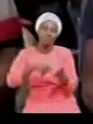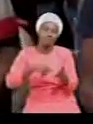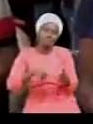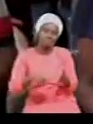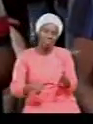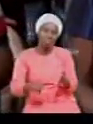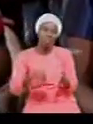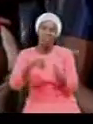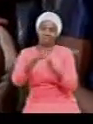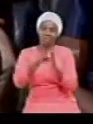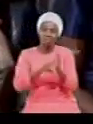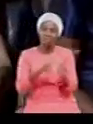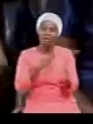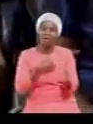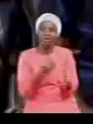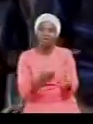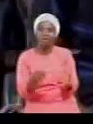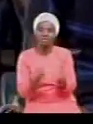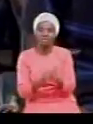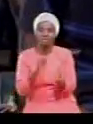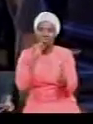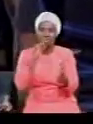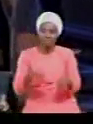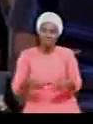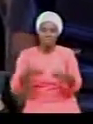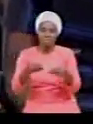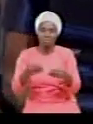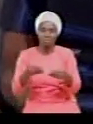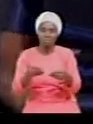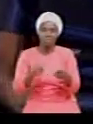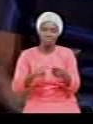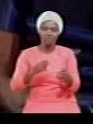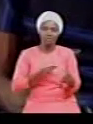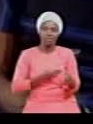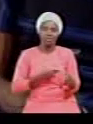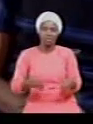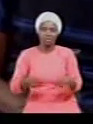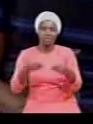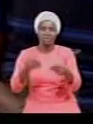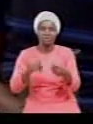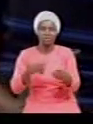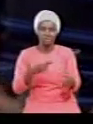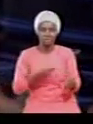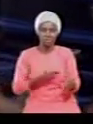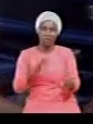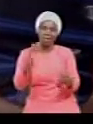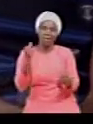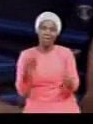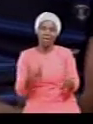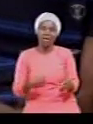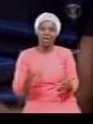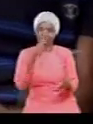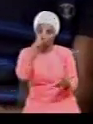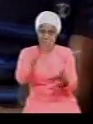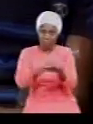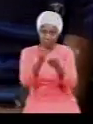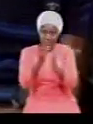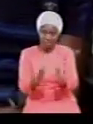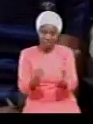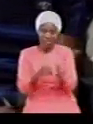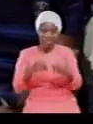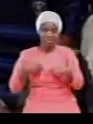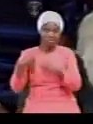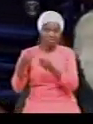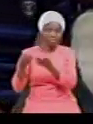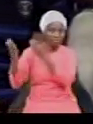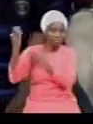things committed unto us, delivered unto us by the saints that have gone by in the